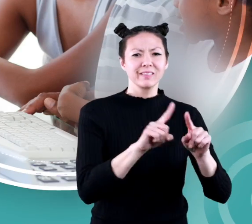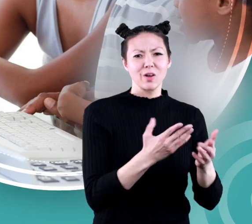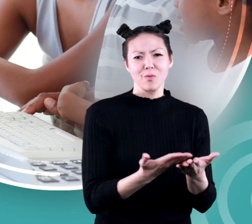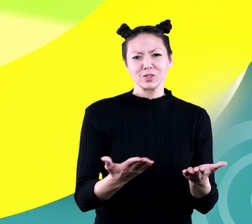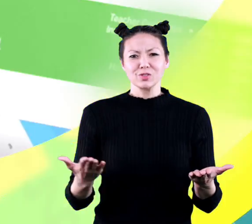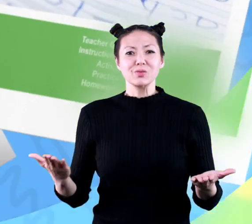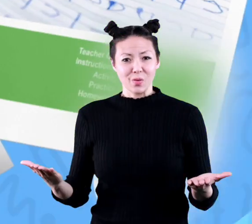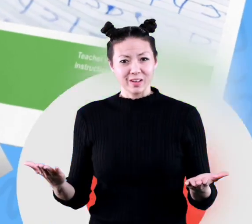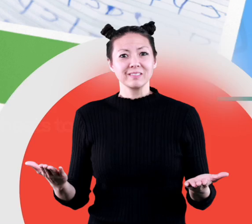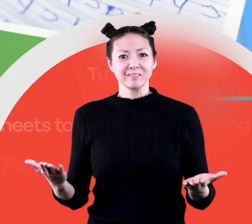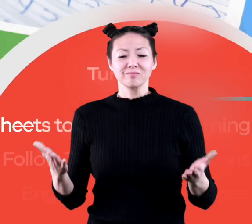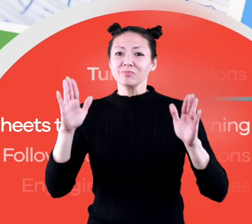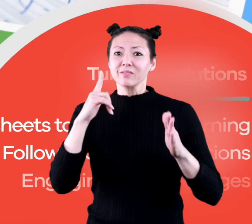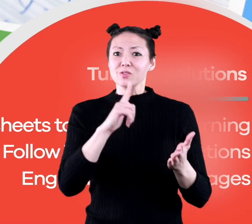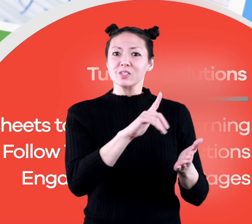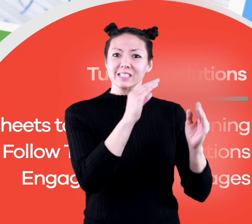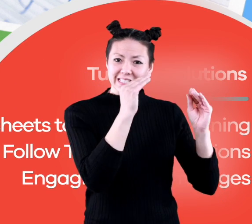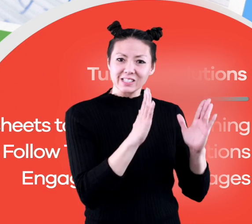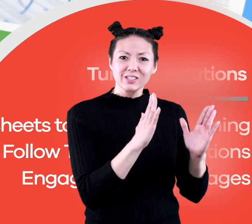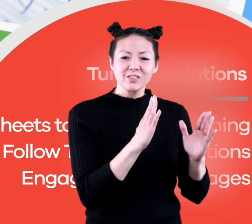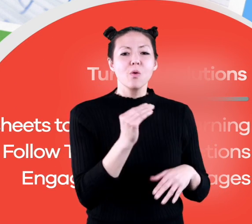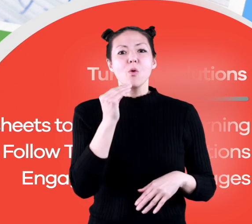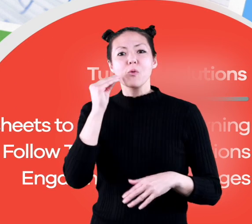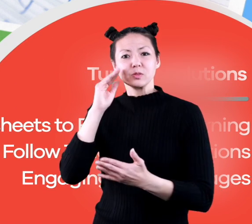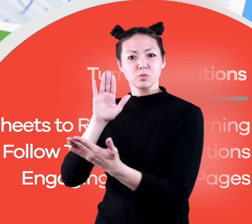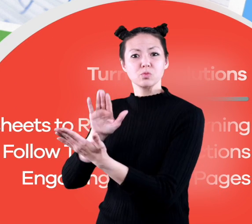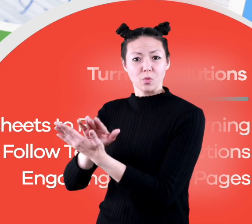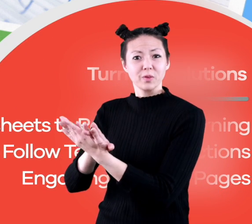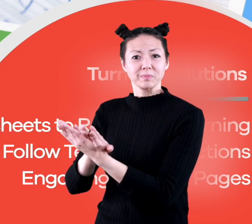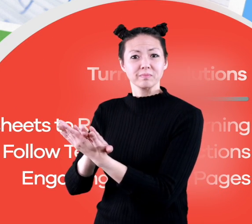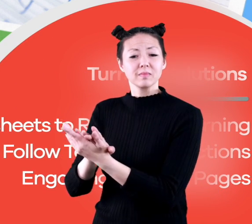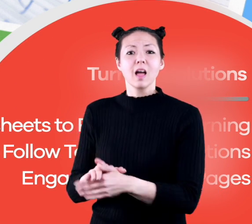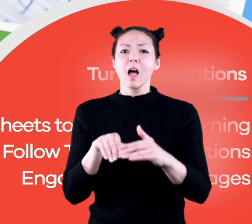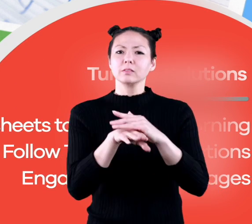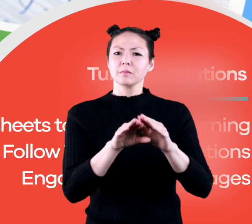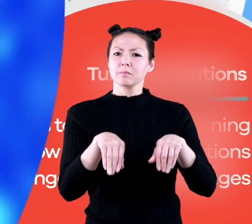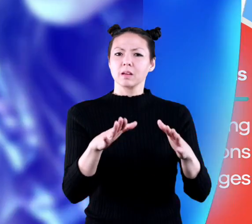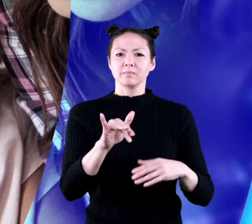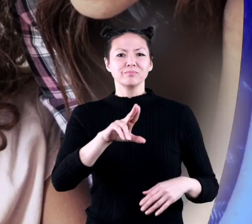free resources and turnkey solutions for teachers and homeschoolers.